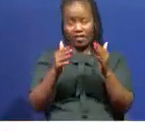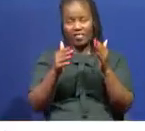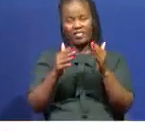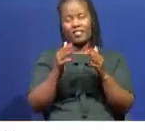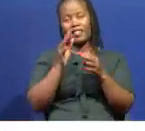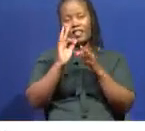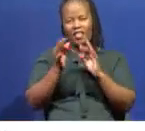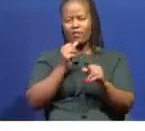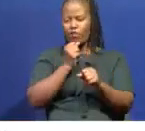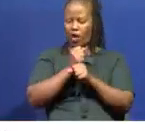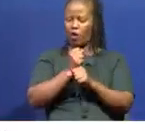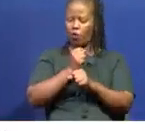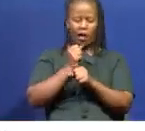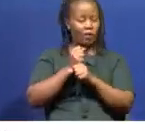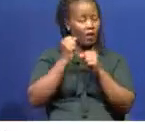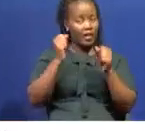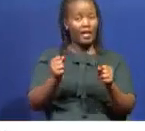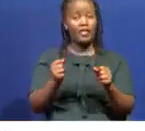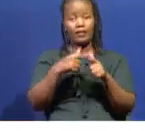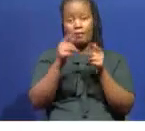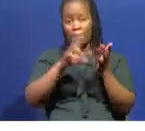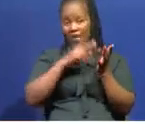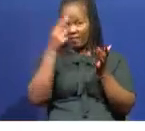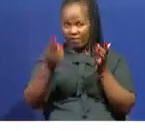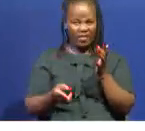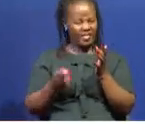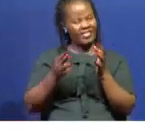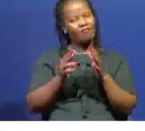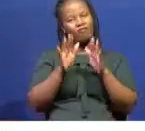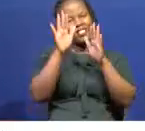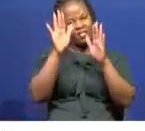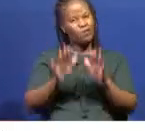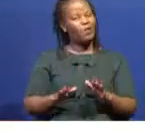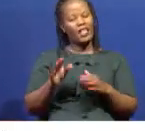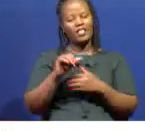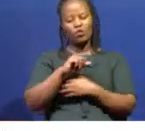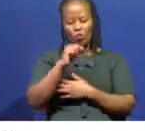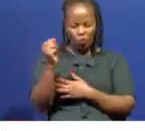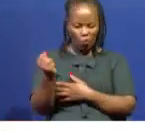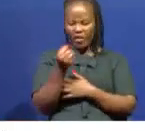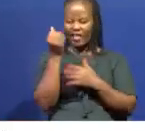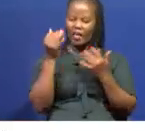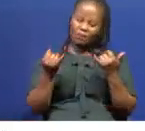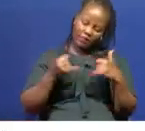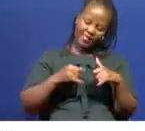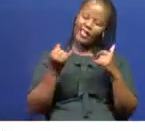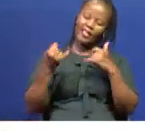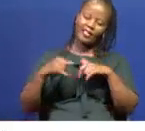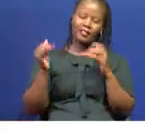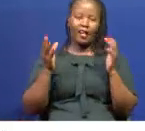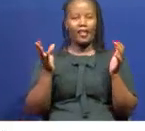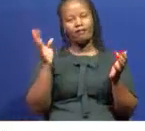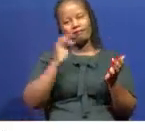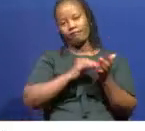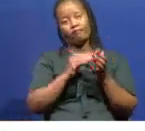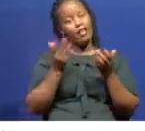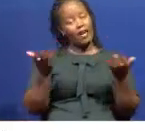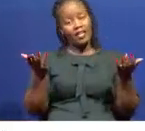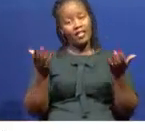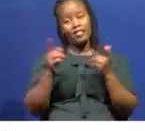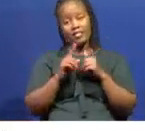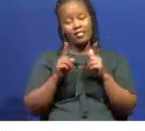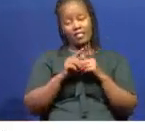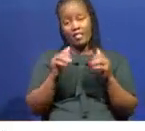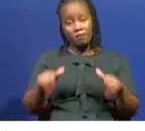getting good outcome. Yes. But I feel like it's just like life. Like sometimes you're trying to do things in life and it doesn't go your